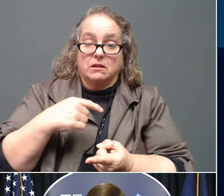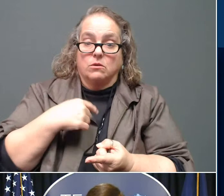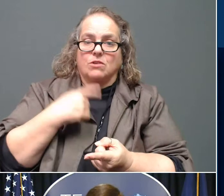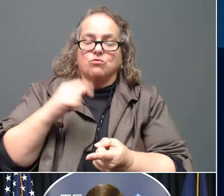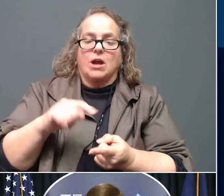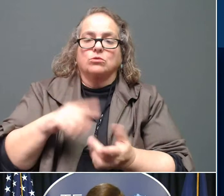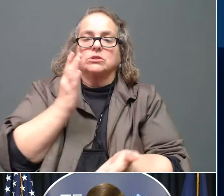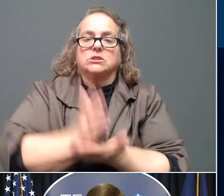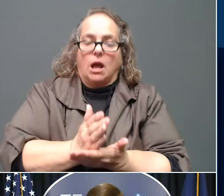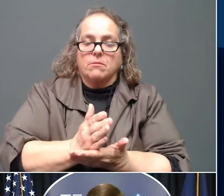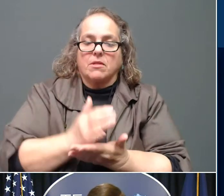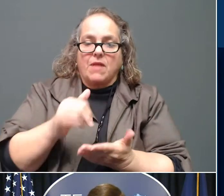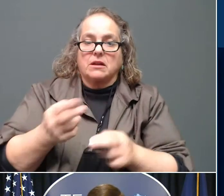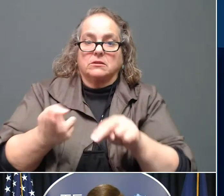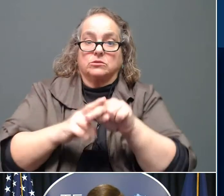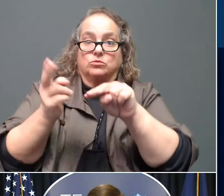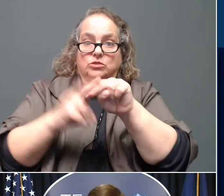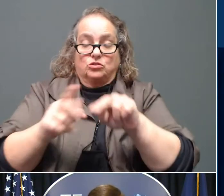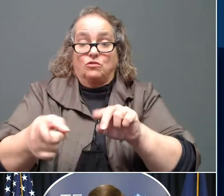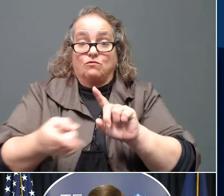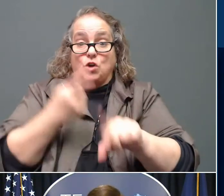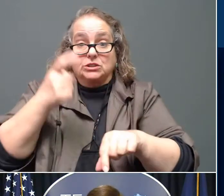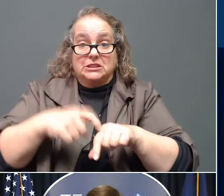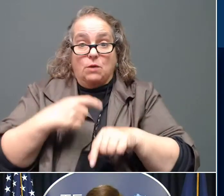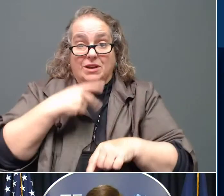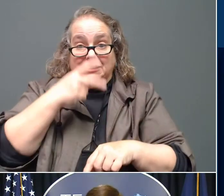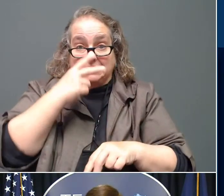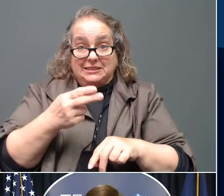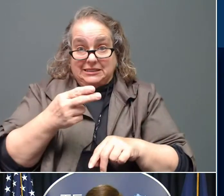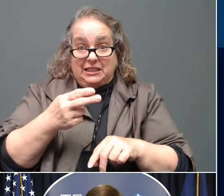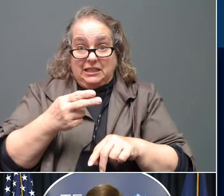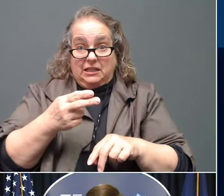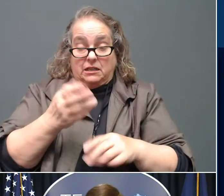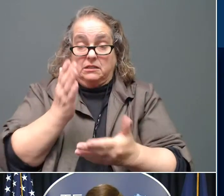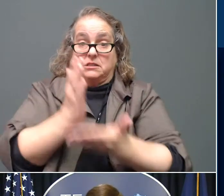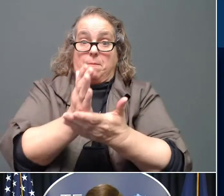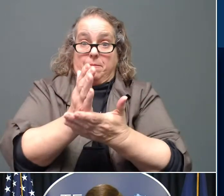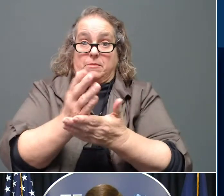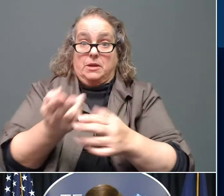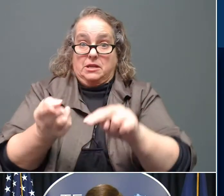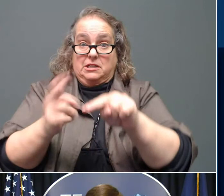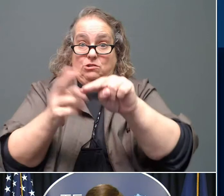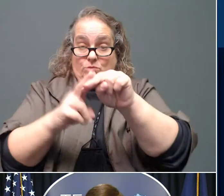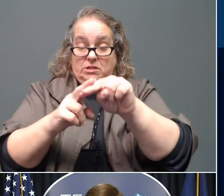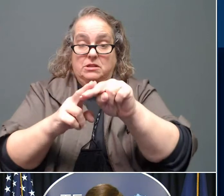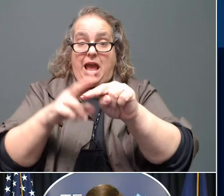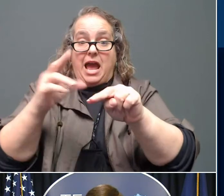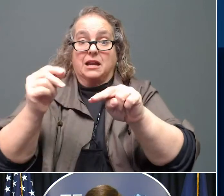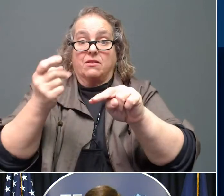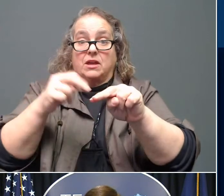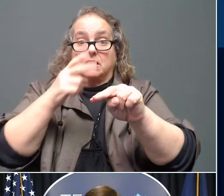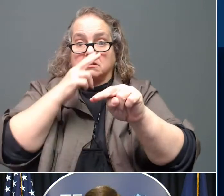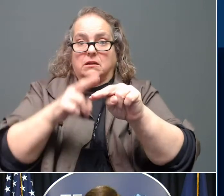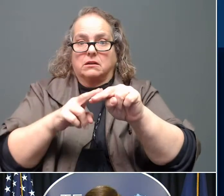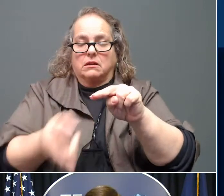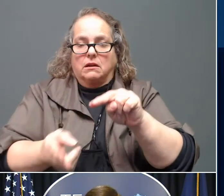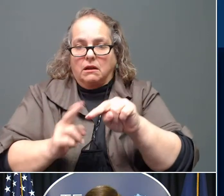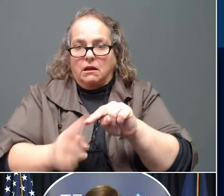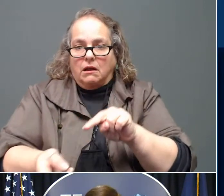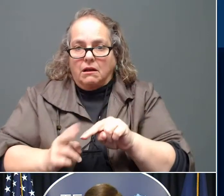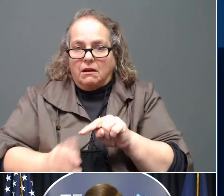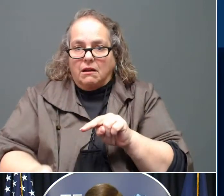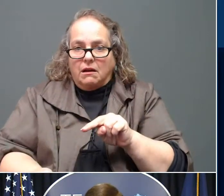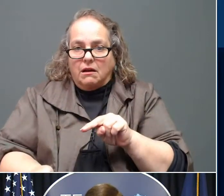seen a decrease, and from the top, even a significant decrease. Now, we